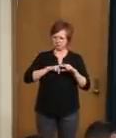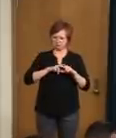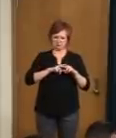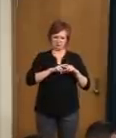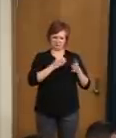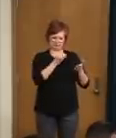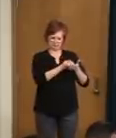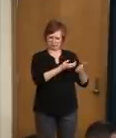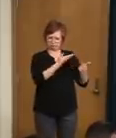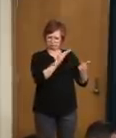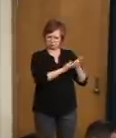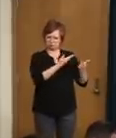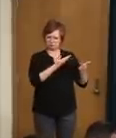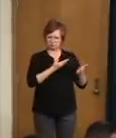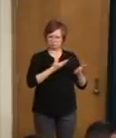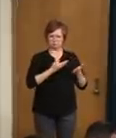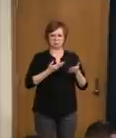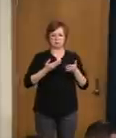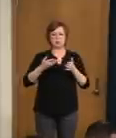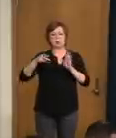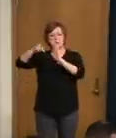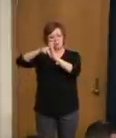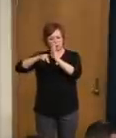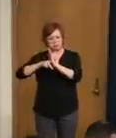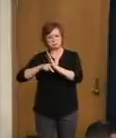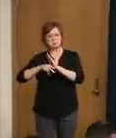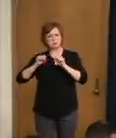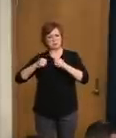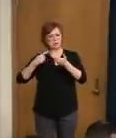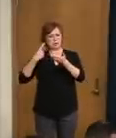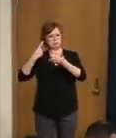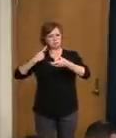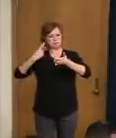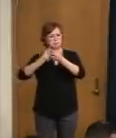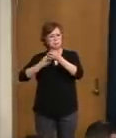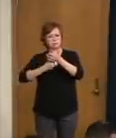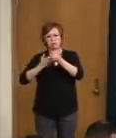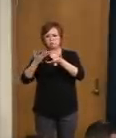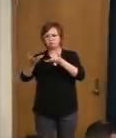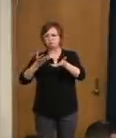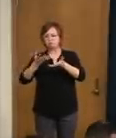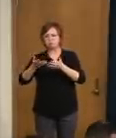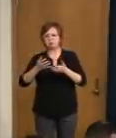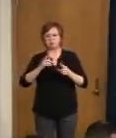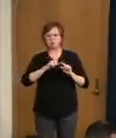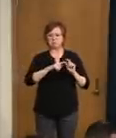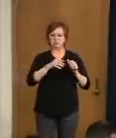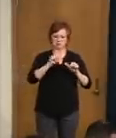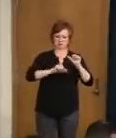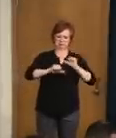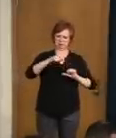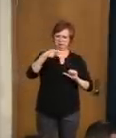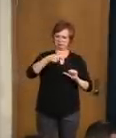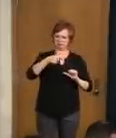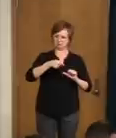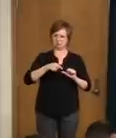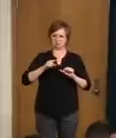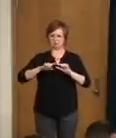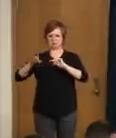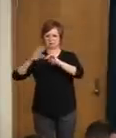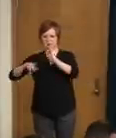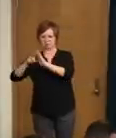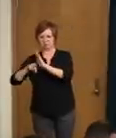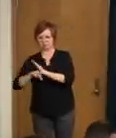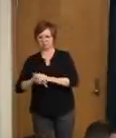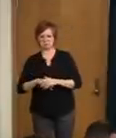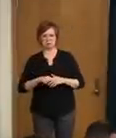this policy better than that policy. We can debate all those things and should debate them. But the science is very clear. So again, that would be my concern that, if anyone